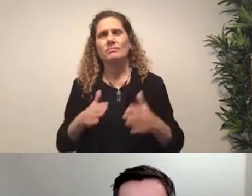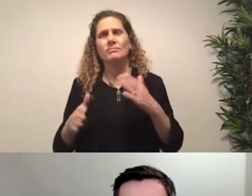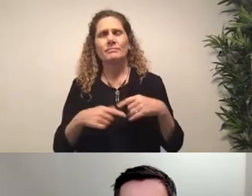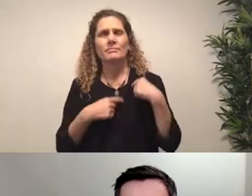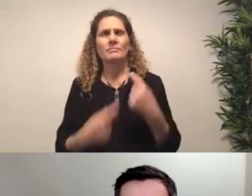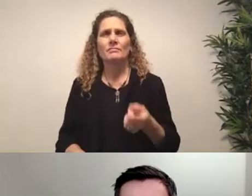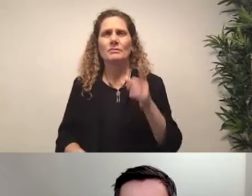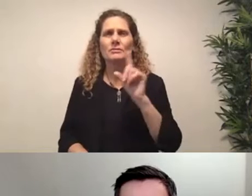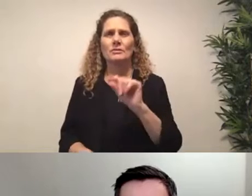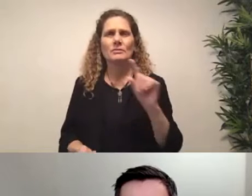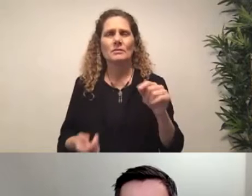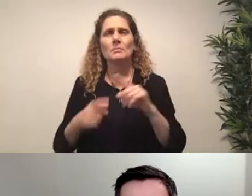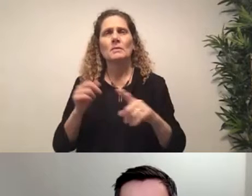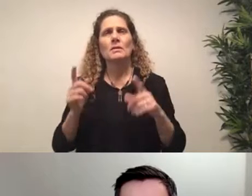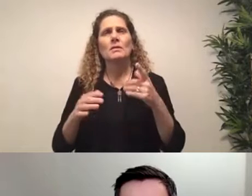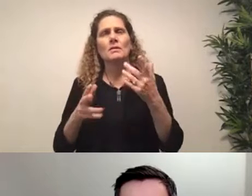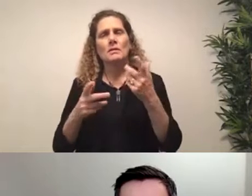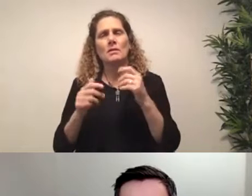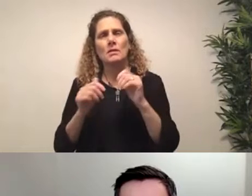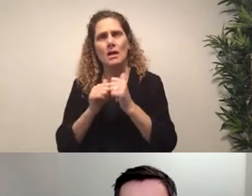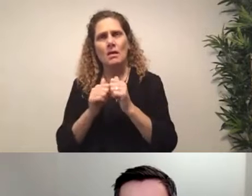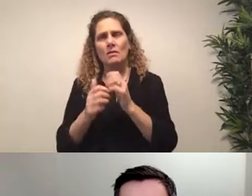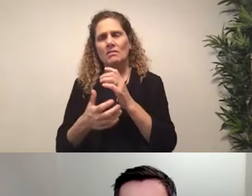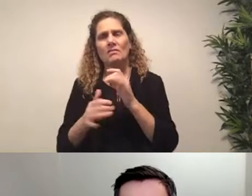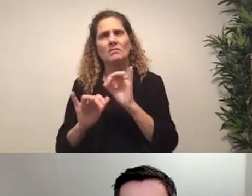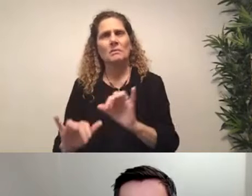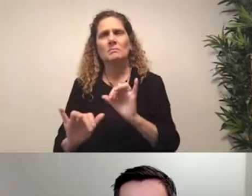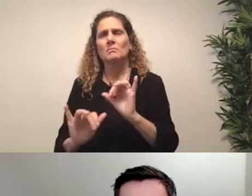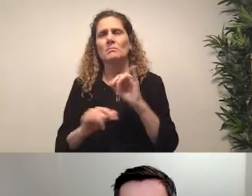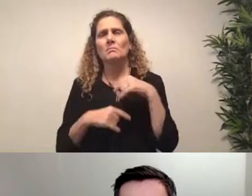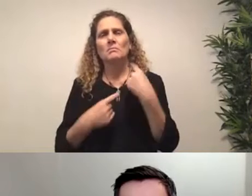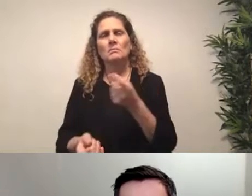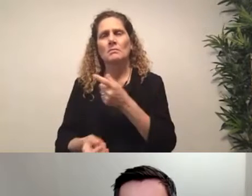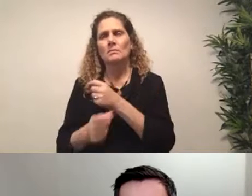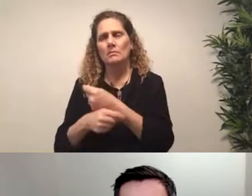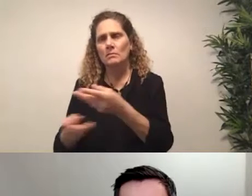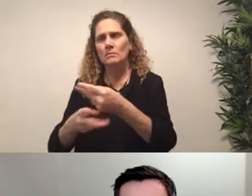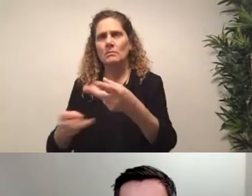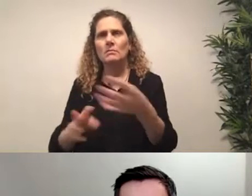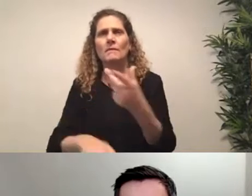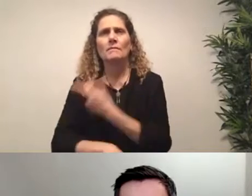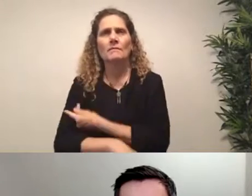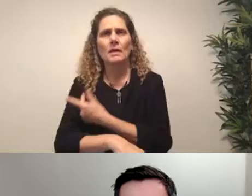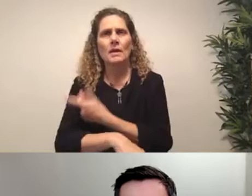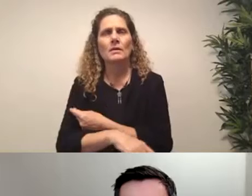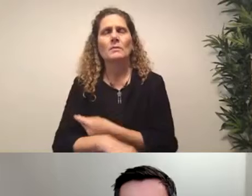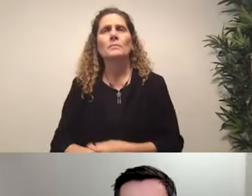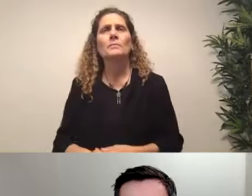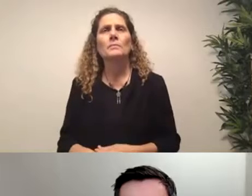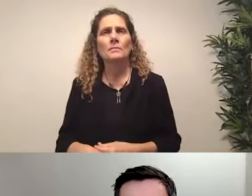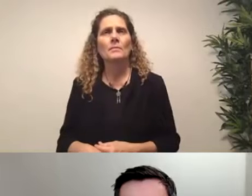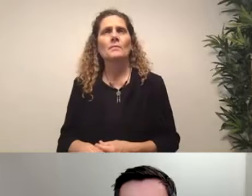that vaccine will become available widely to health departments, to other community vaccinators, and we have had many conversations